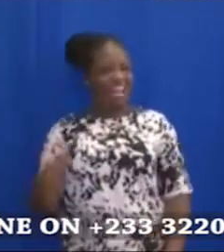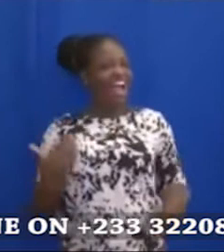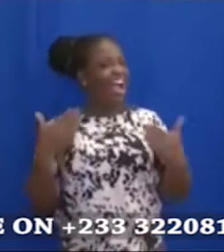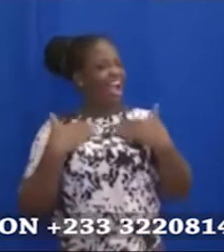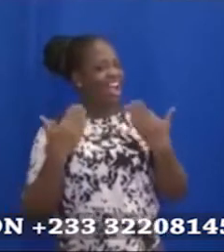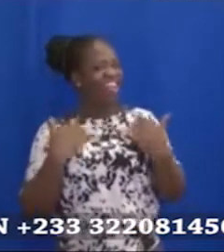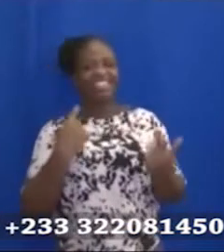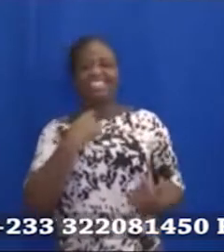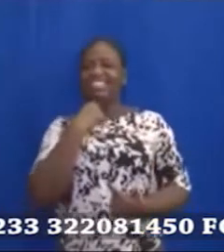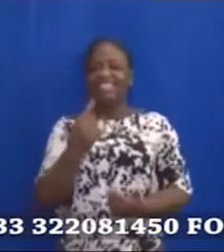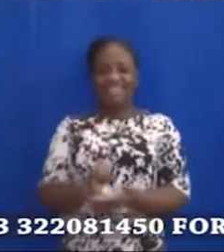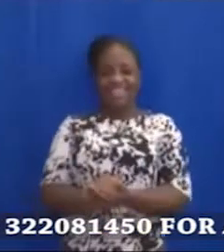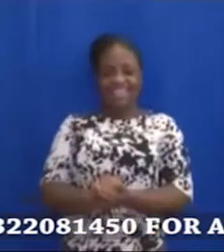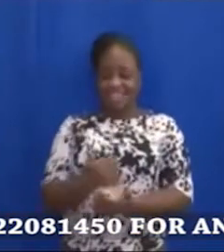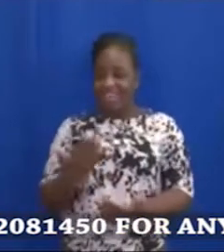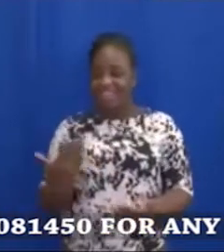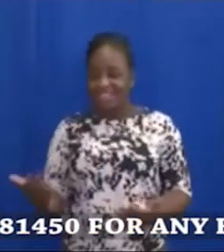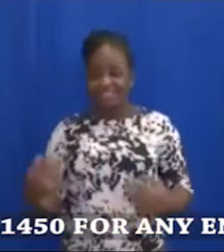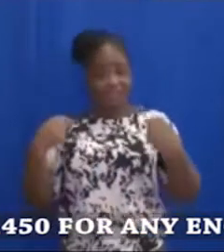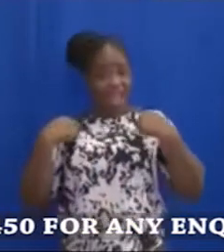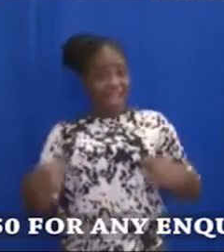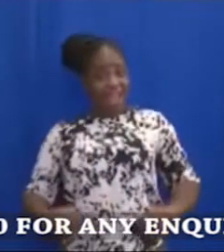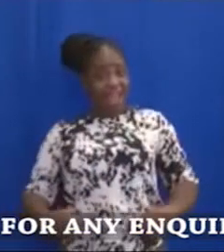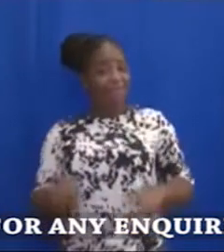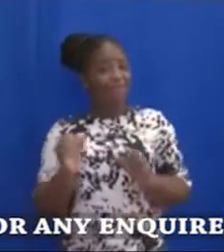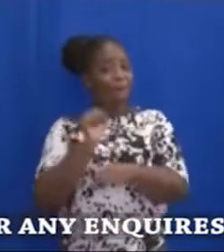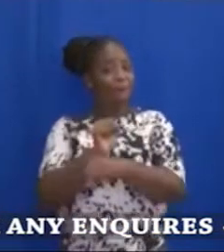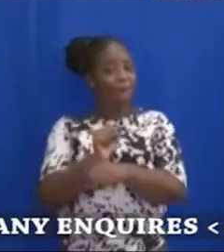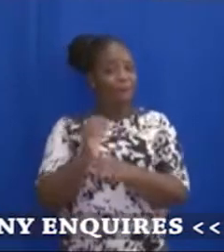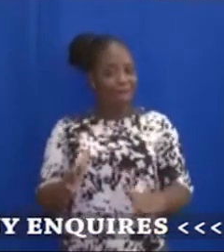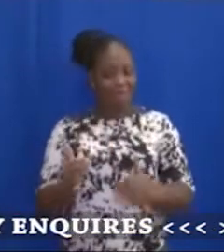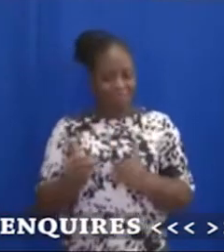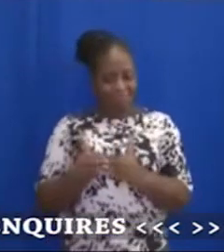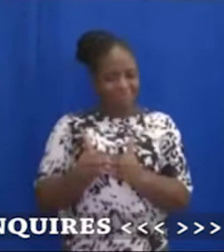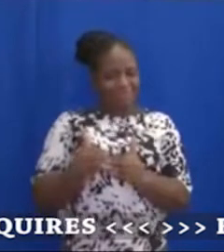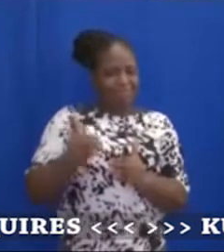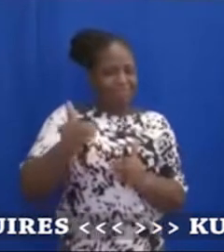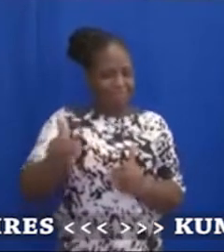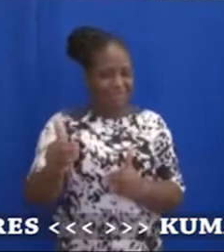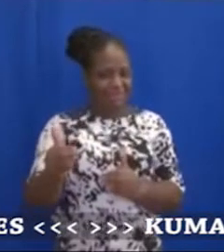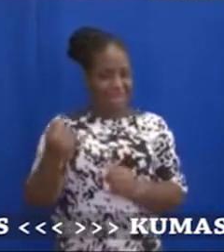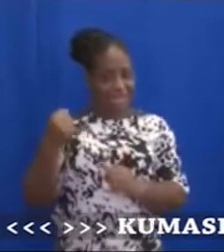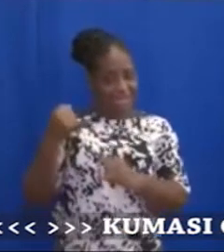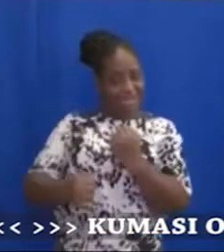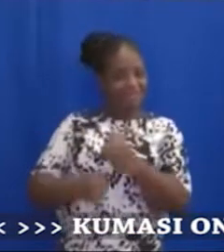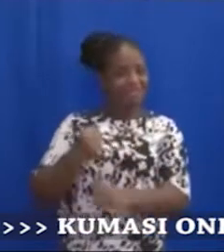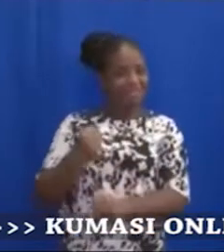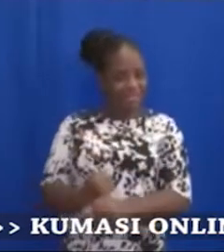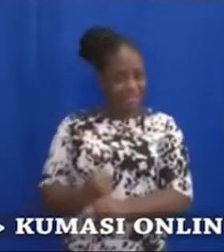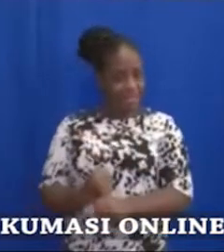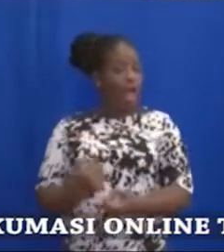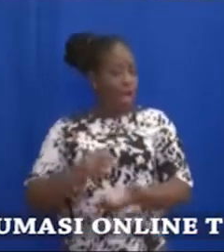package for health workers has been extended to the end of the year. This means that all health